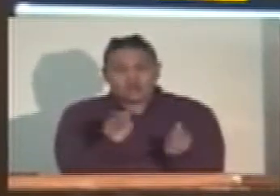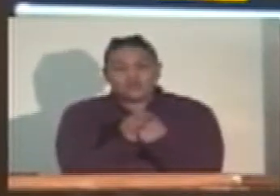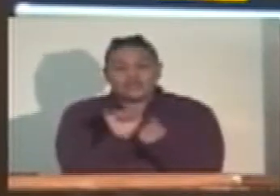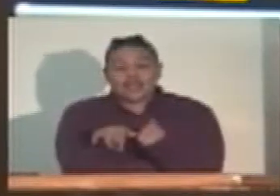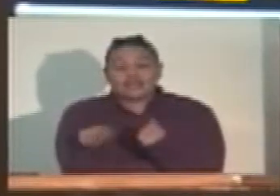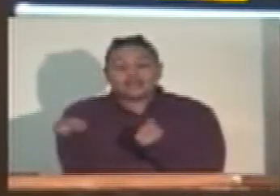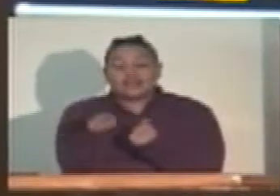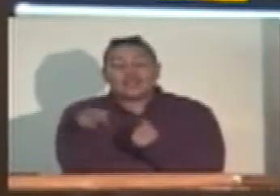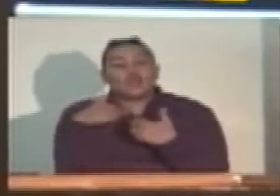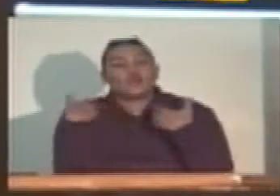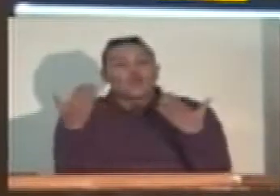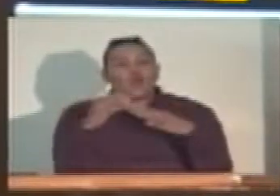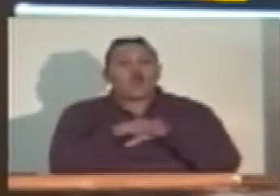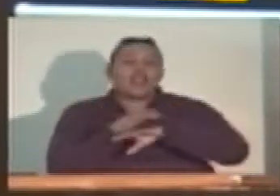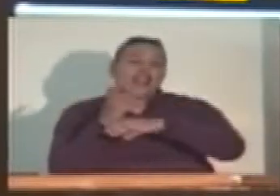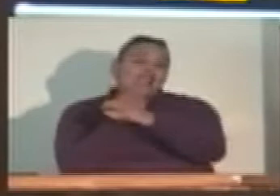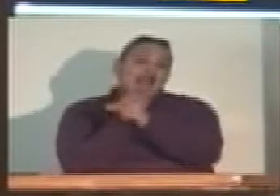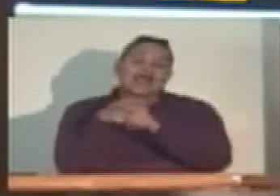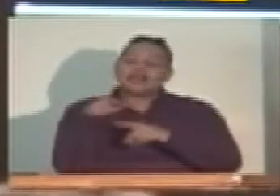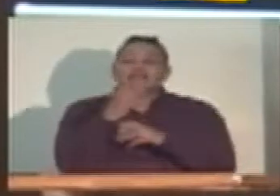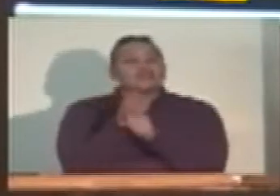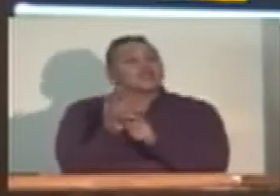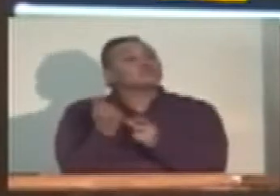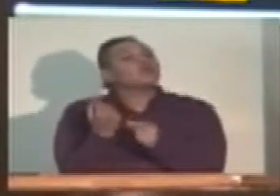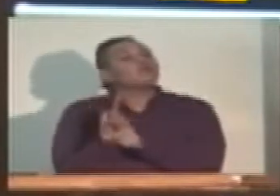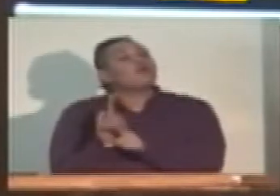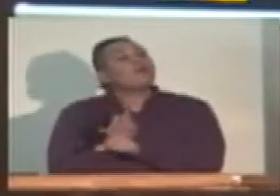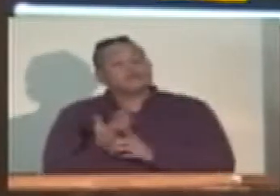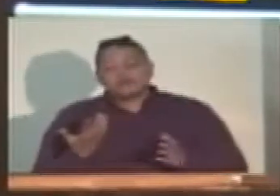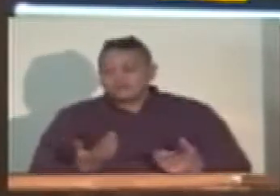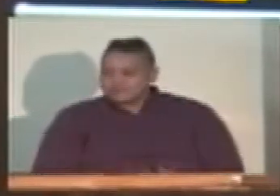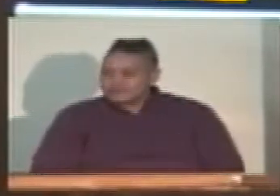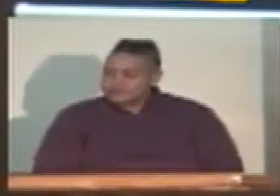they then go on the land and they get to go. Right, sir?